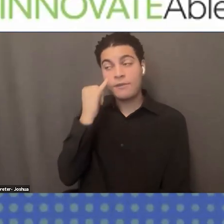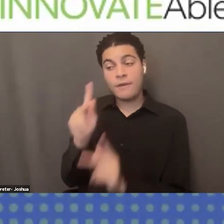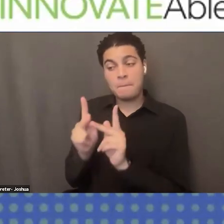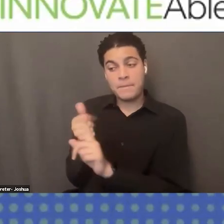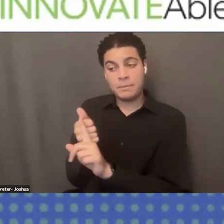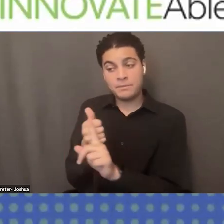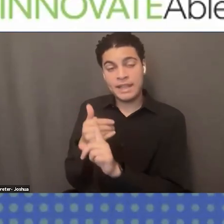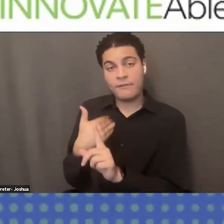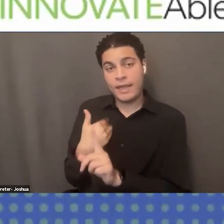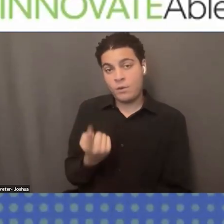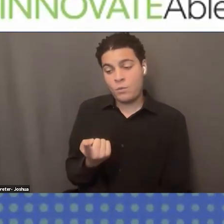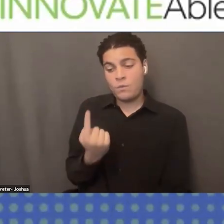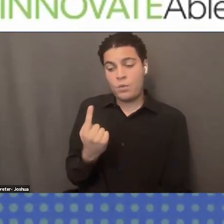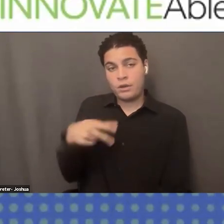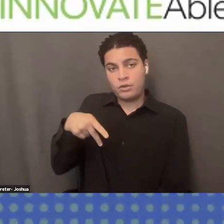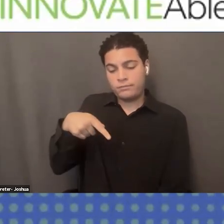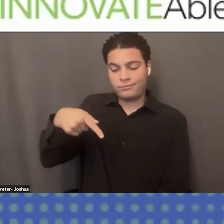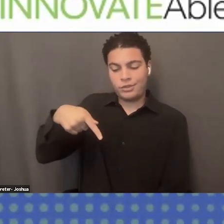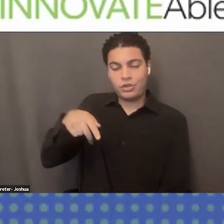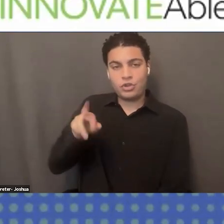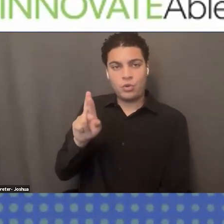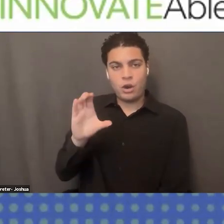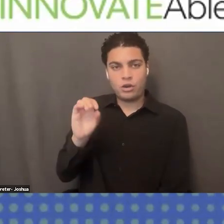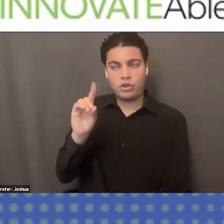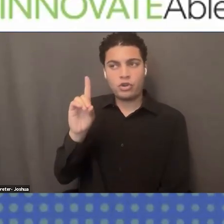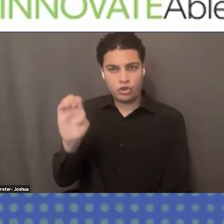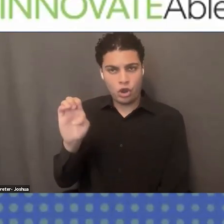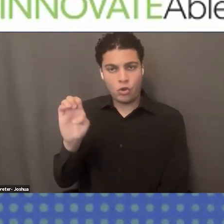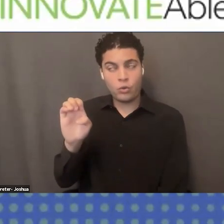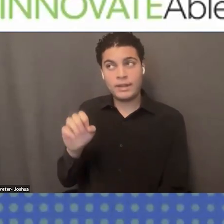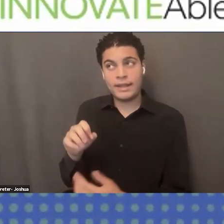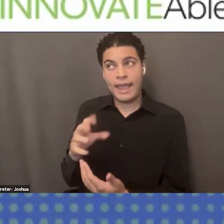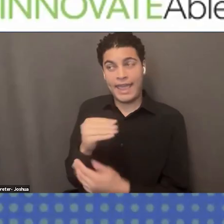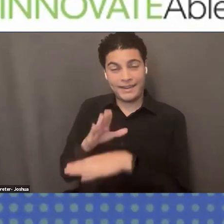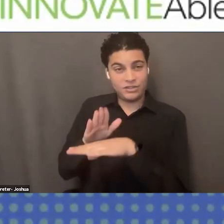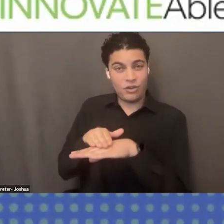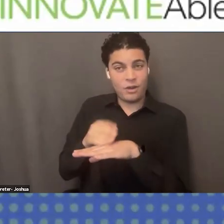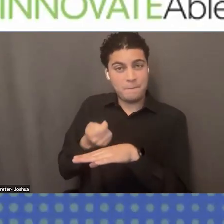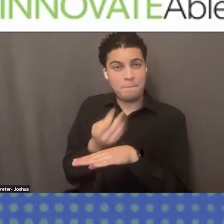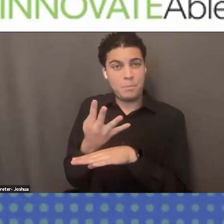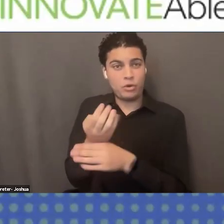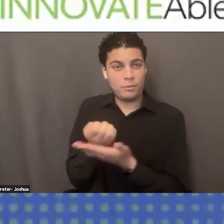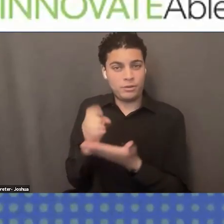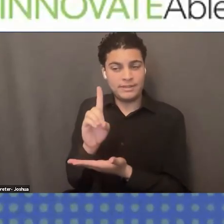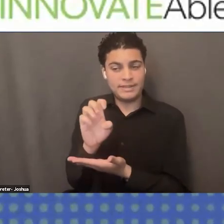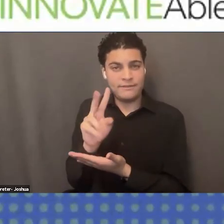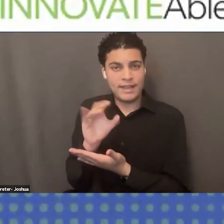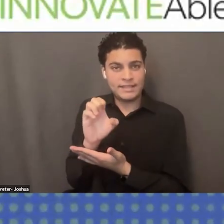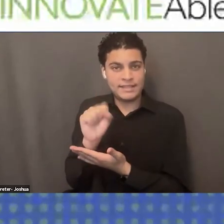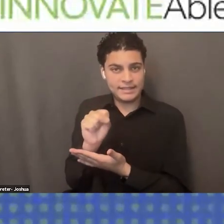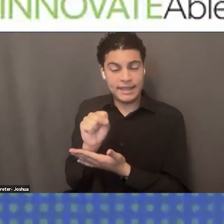devices, what's the situation if they need to update that code? How easy it is to do that? What is the usability like for